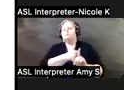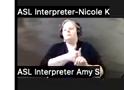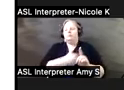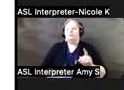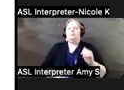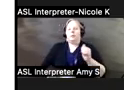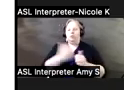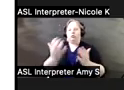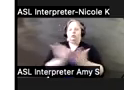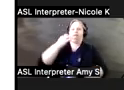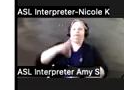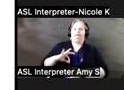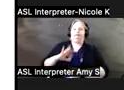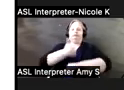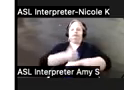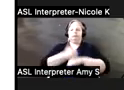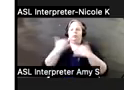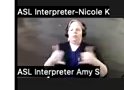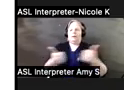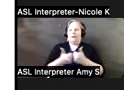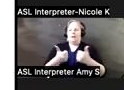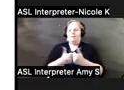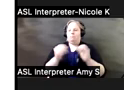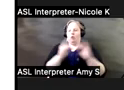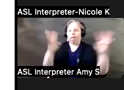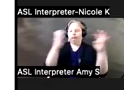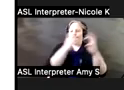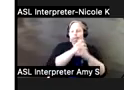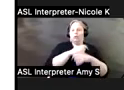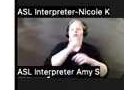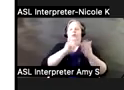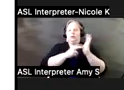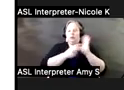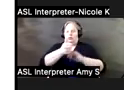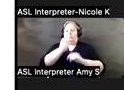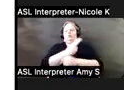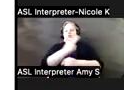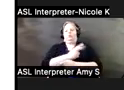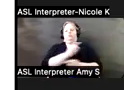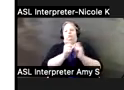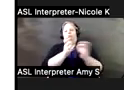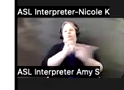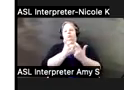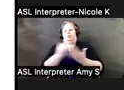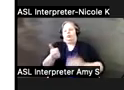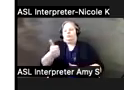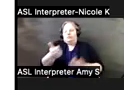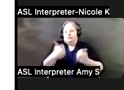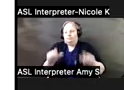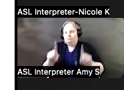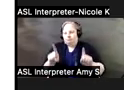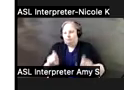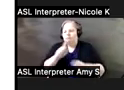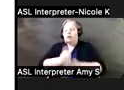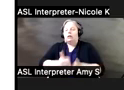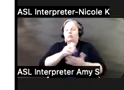most optimal setup to play some of these more complex games, you really need to use the adaptive gaming equipment yourself. And it also helps a lot with